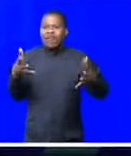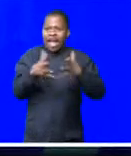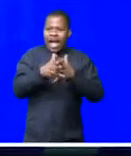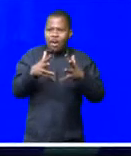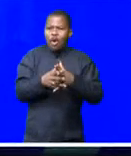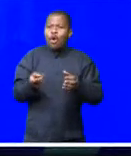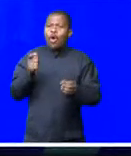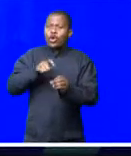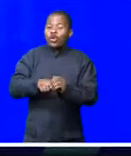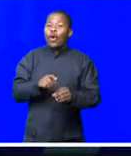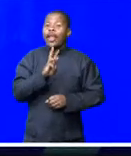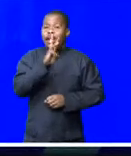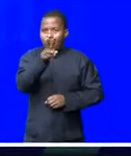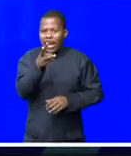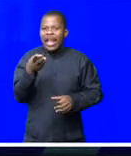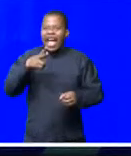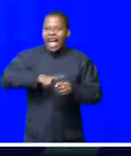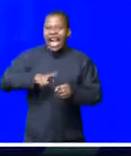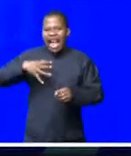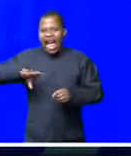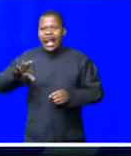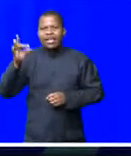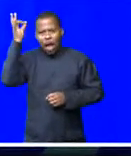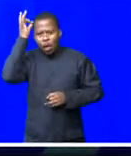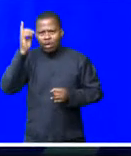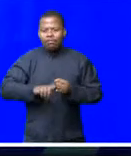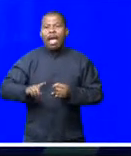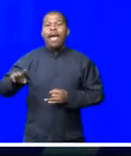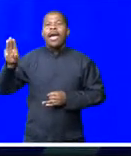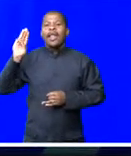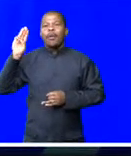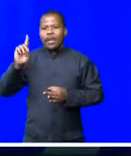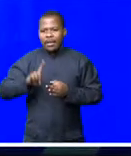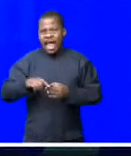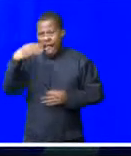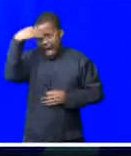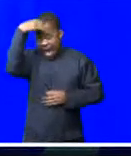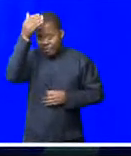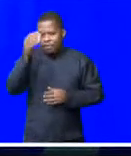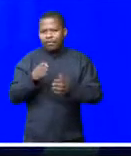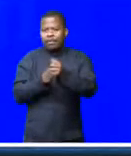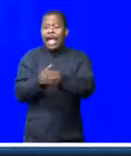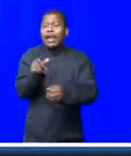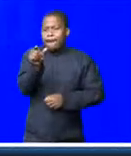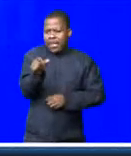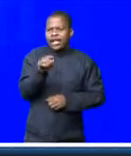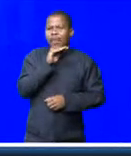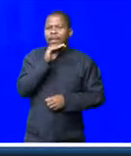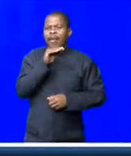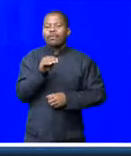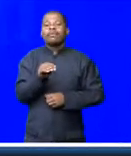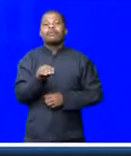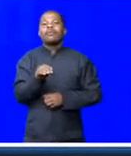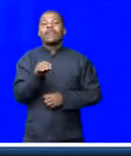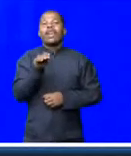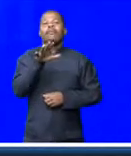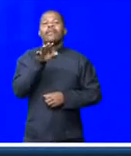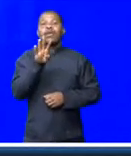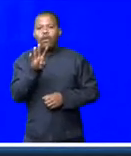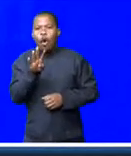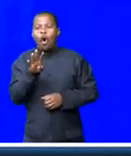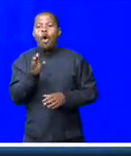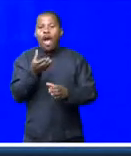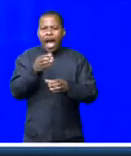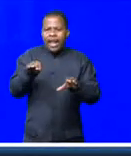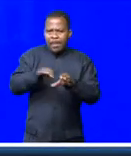baholi bemave langemalunga akaCommonwealth langemashumi lasehlanu nakune. Baholi bemave kulomhlangano